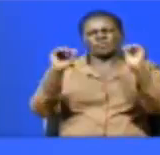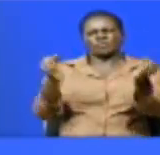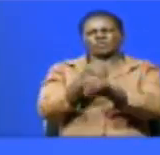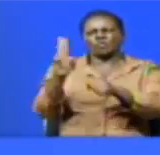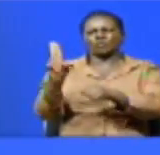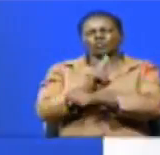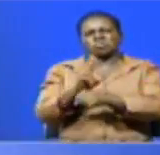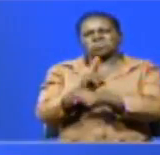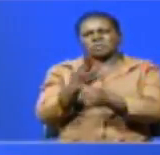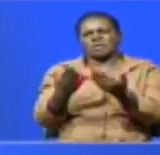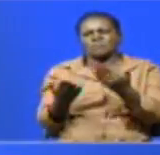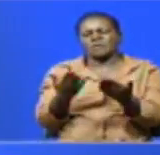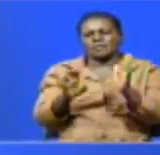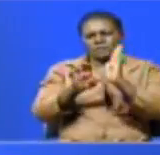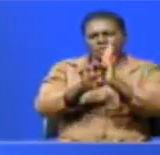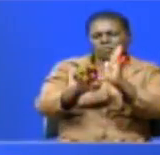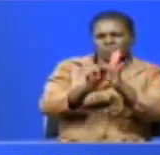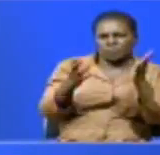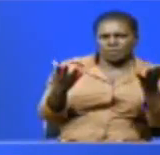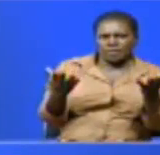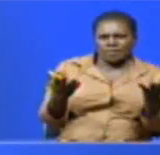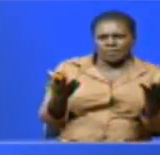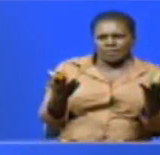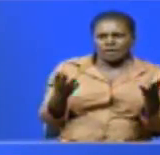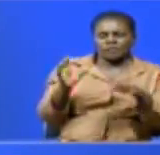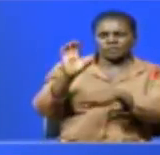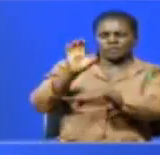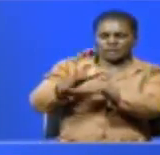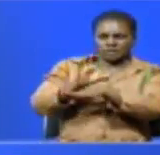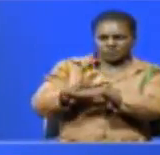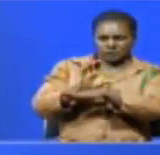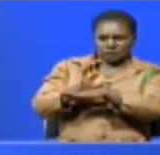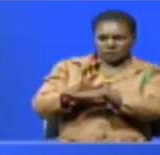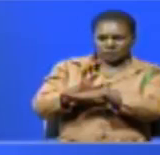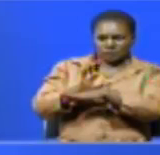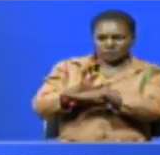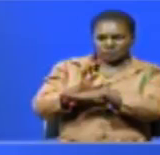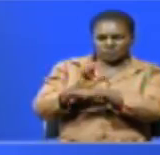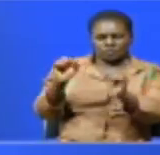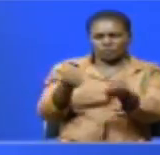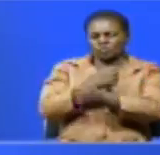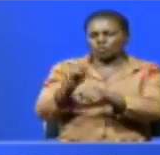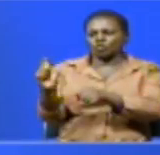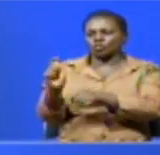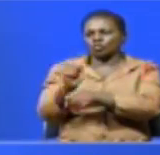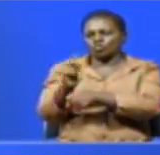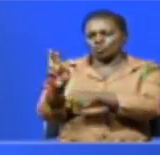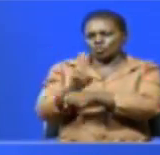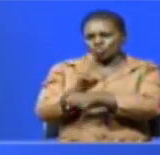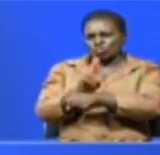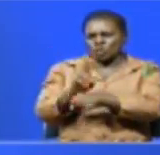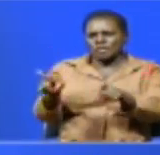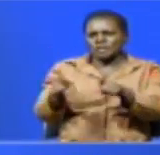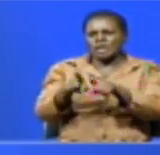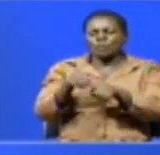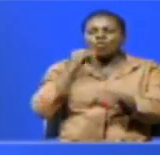itumia mahali kama, tuseme for example, mahali kama kanisani, ungewezi itumia switch kama hii, manake ama pia kuwa kukue